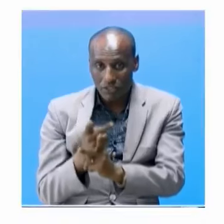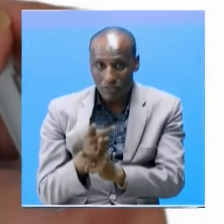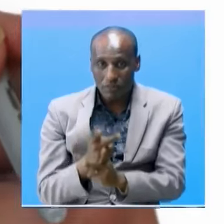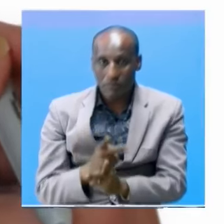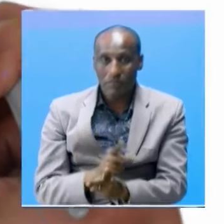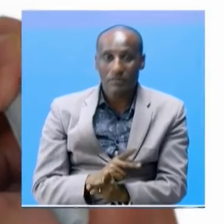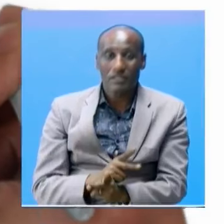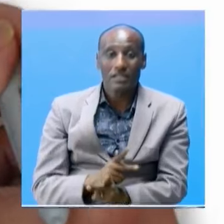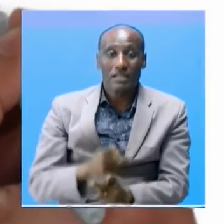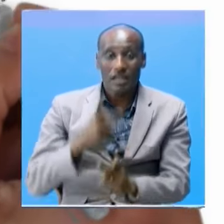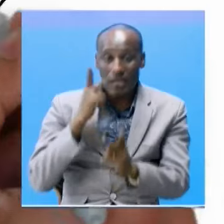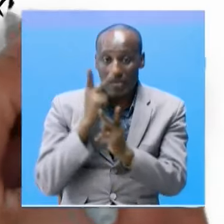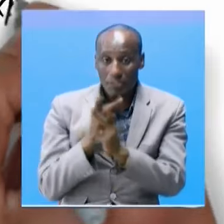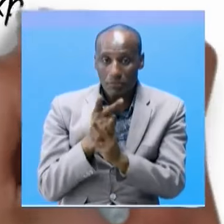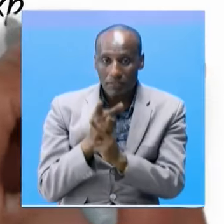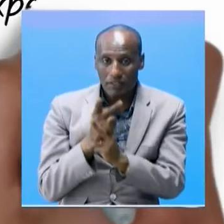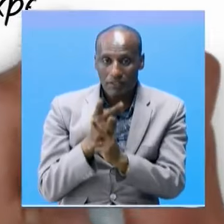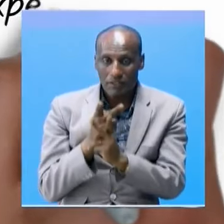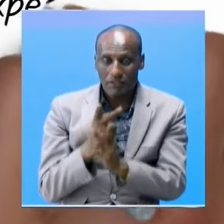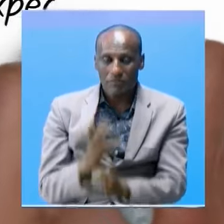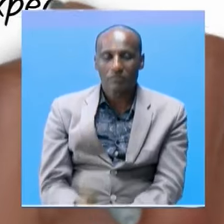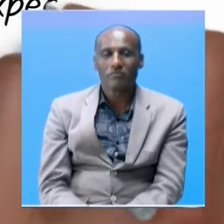about expectation.